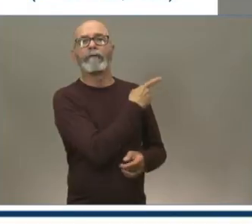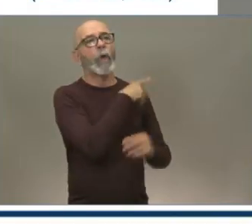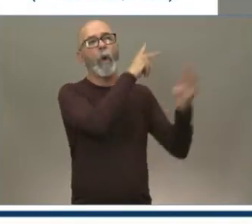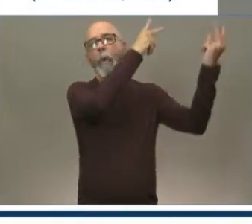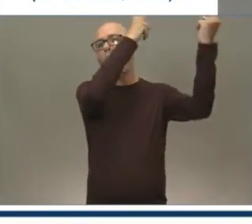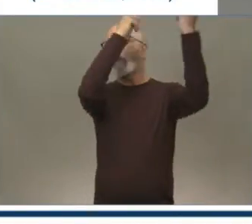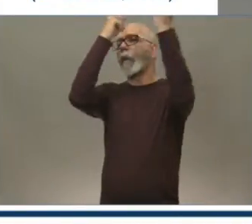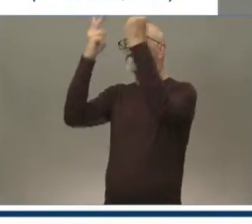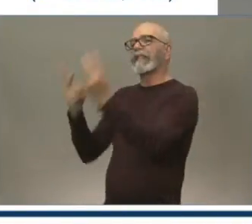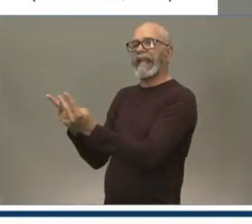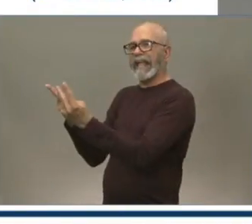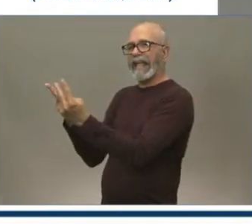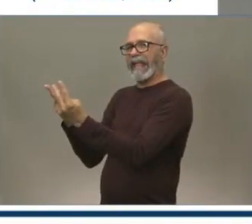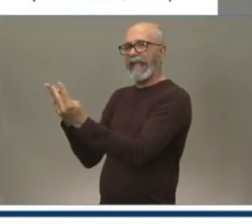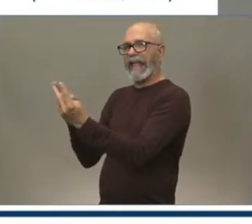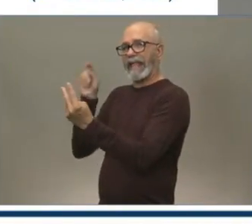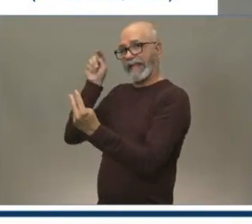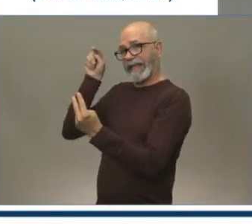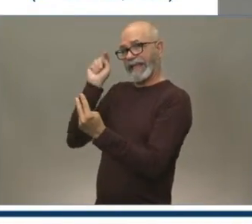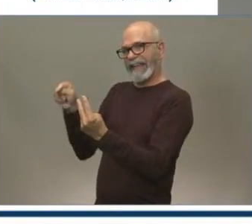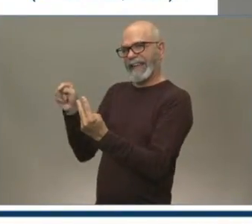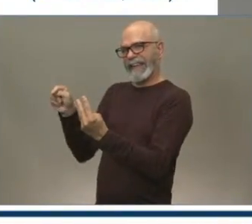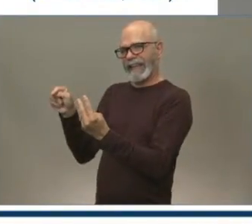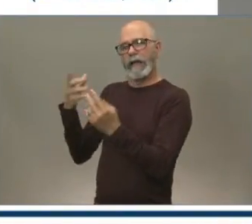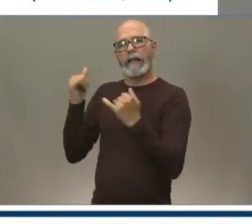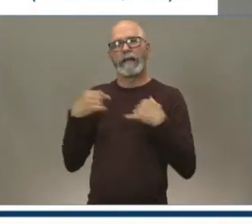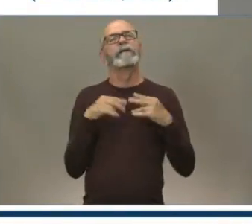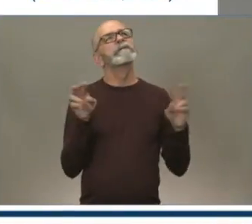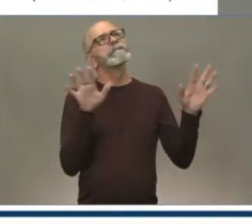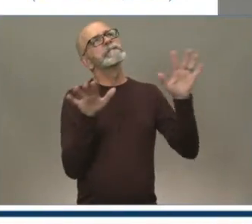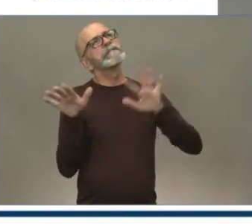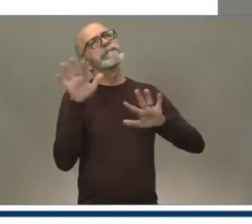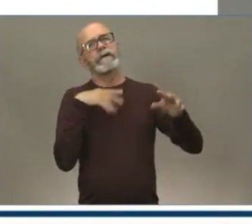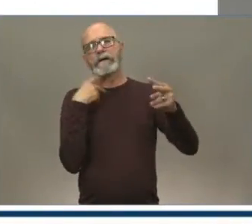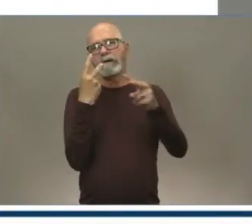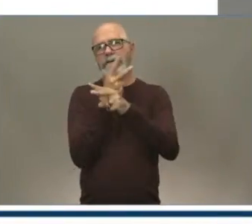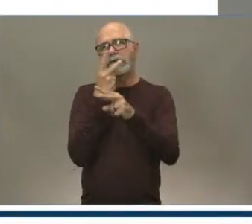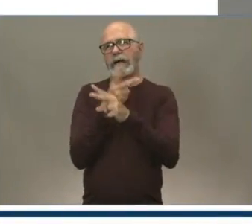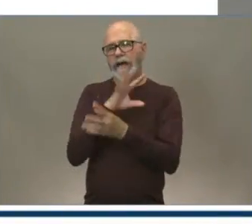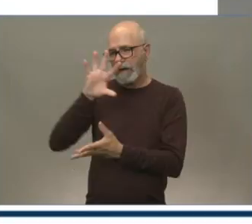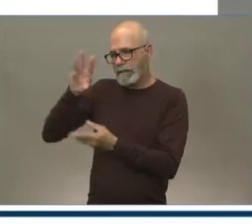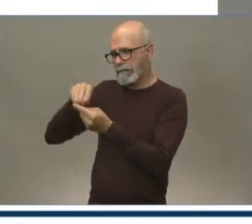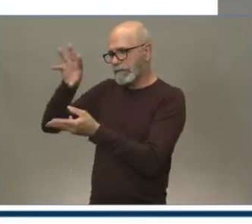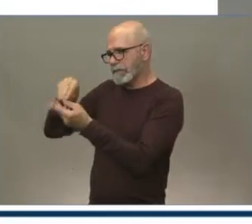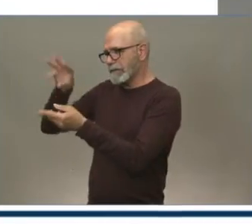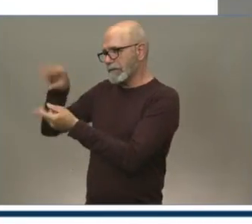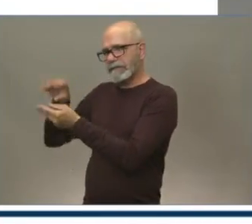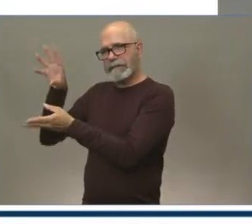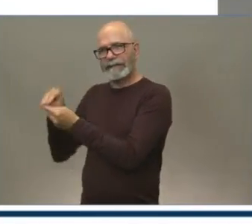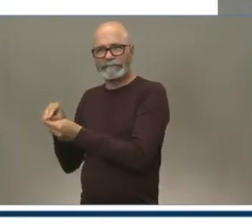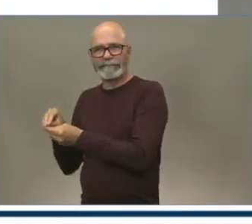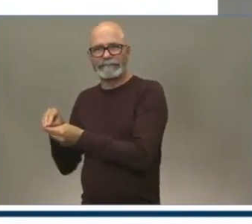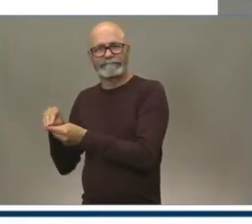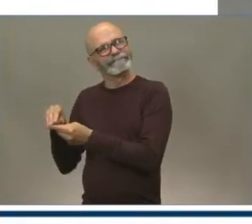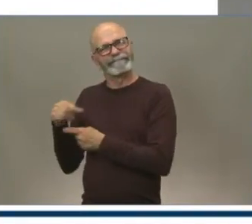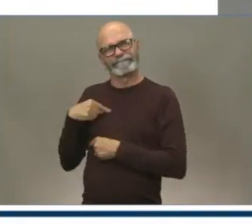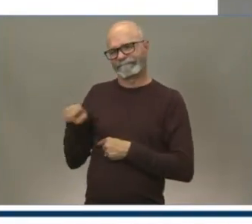We've tied a number of our cases back, but some of them the links are somewhat tenuous. They're not